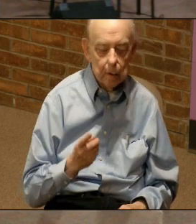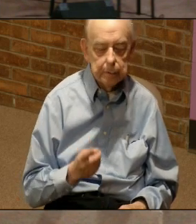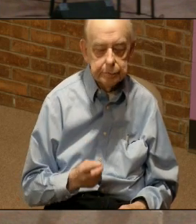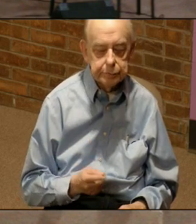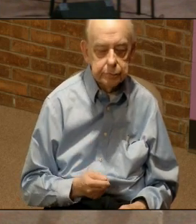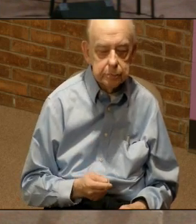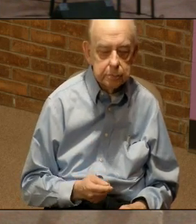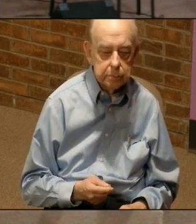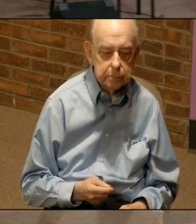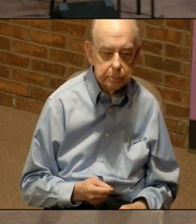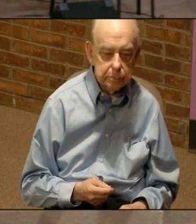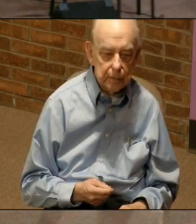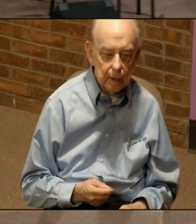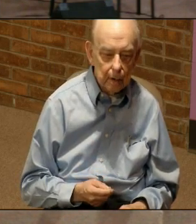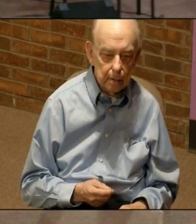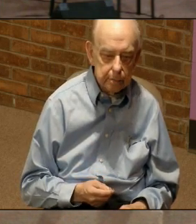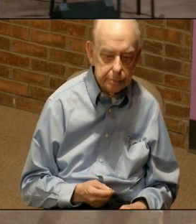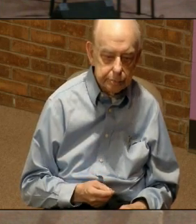this,